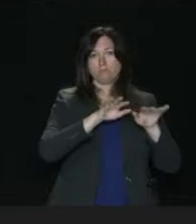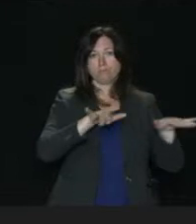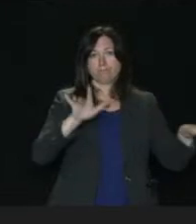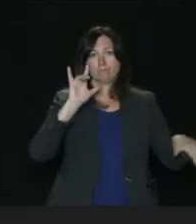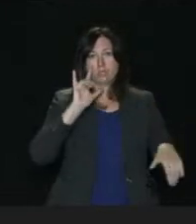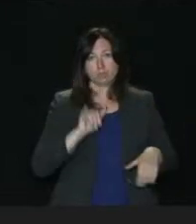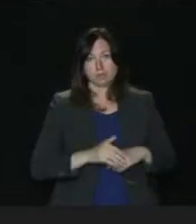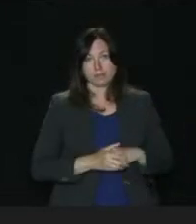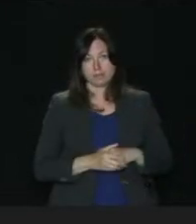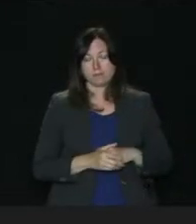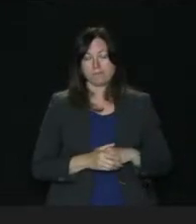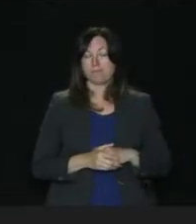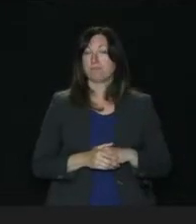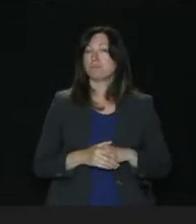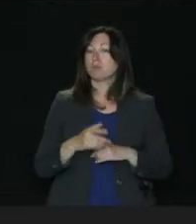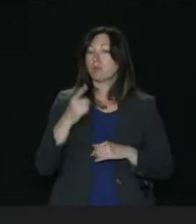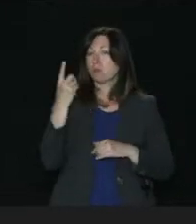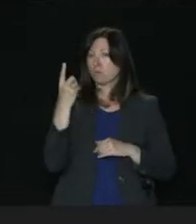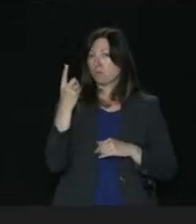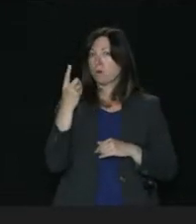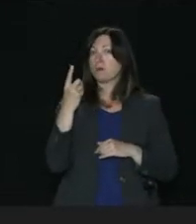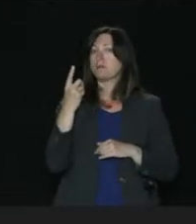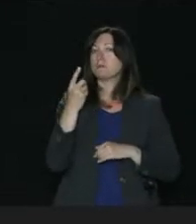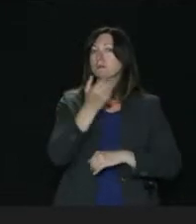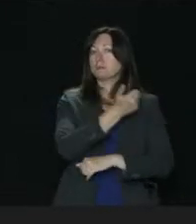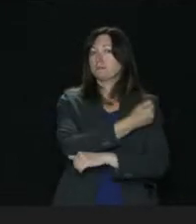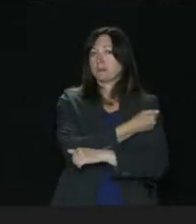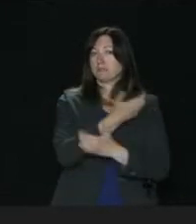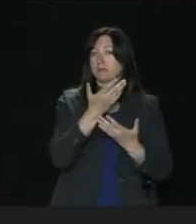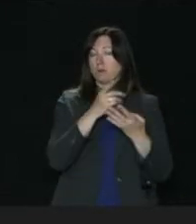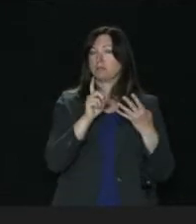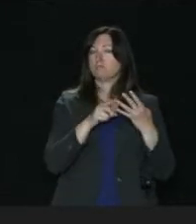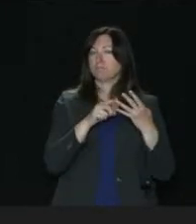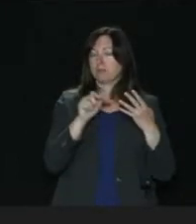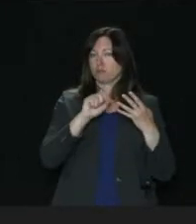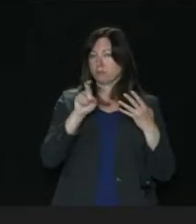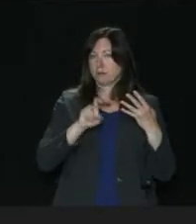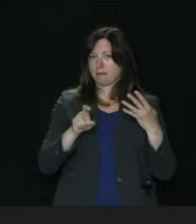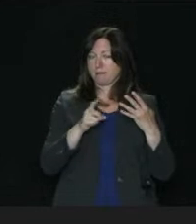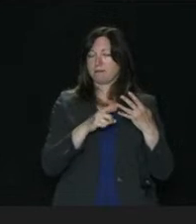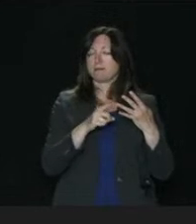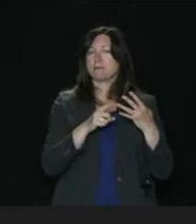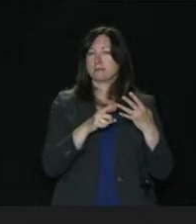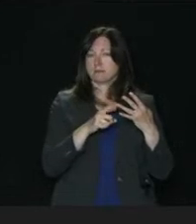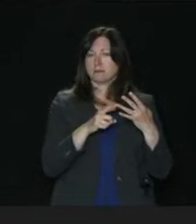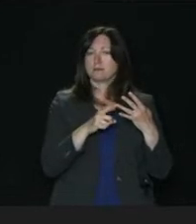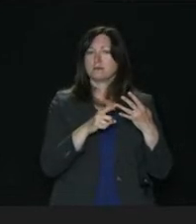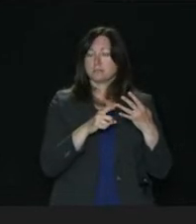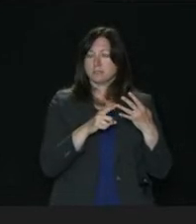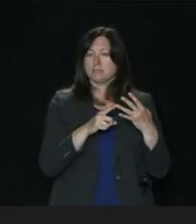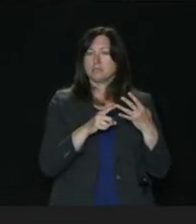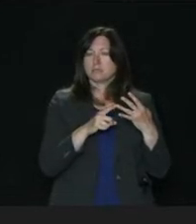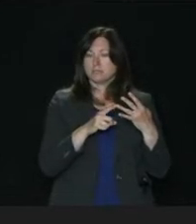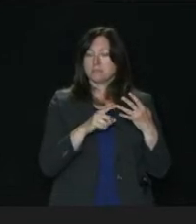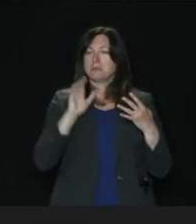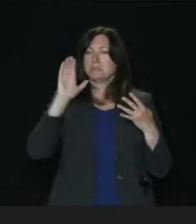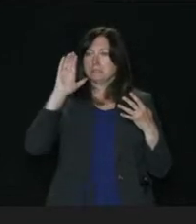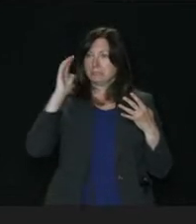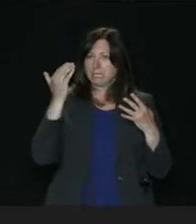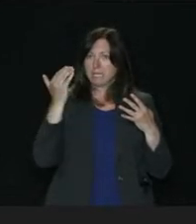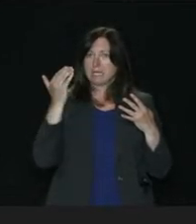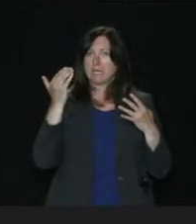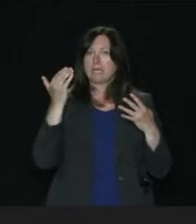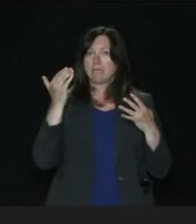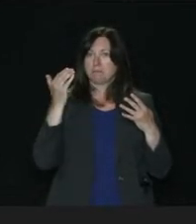One vaccine that there is some information on is AstraZeneca. AstraZeneca seems to be